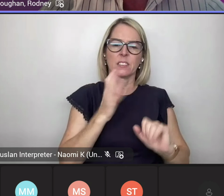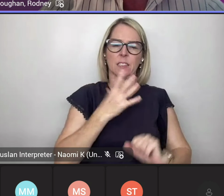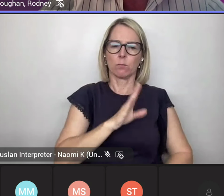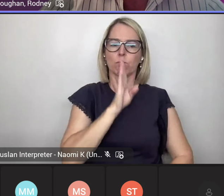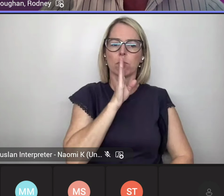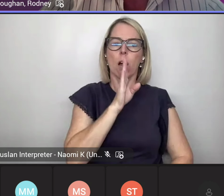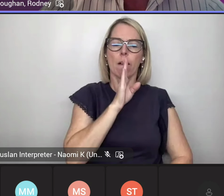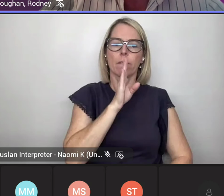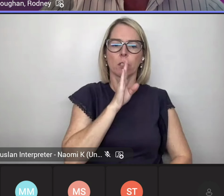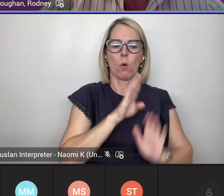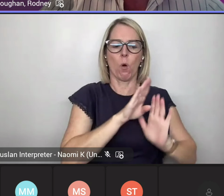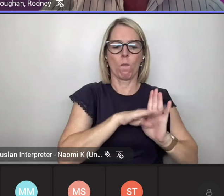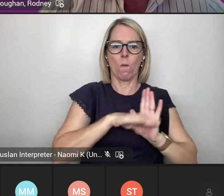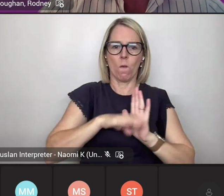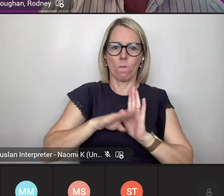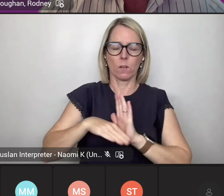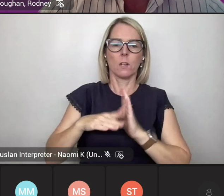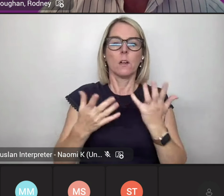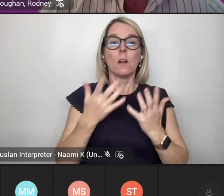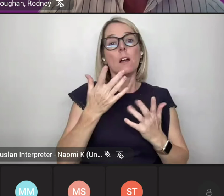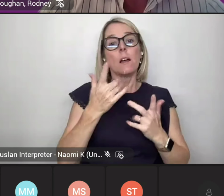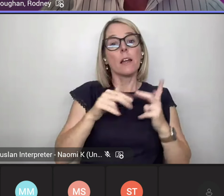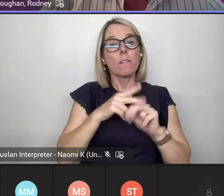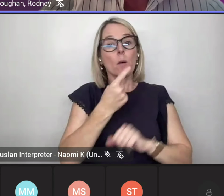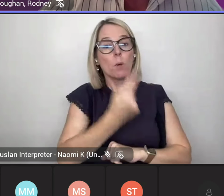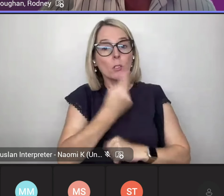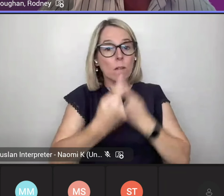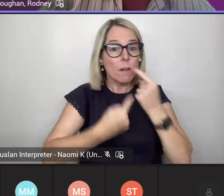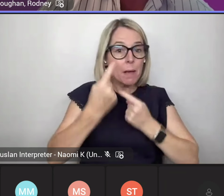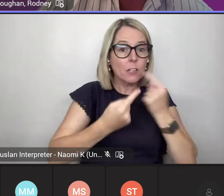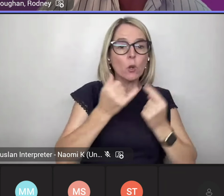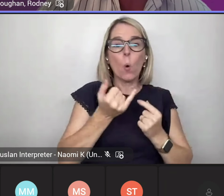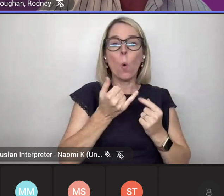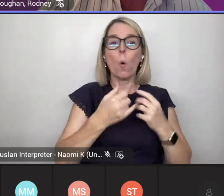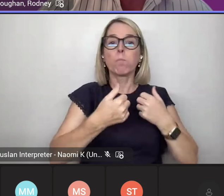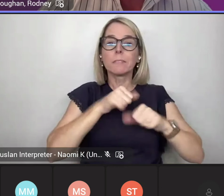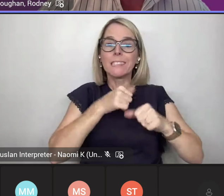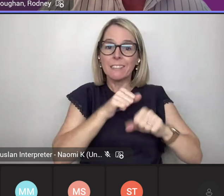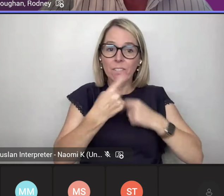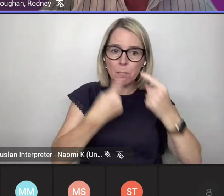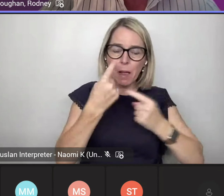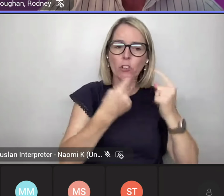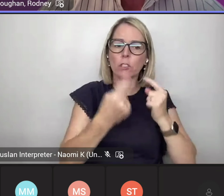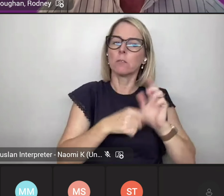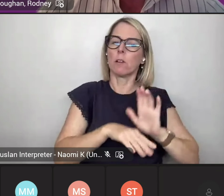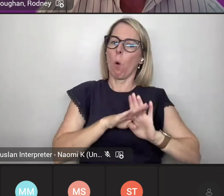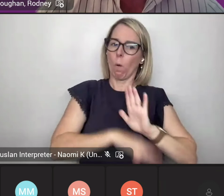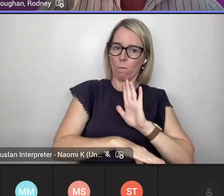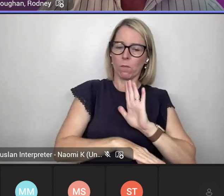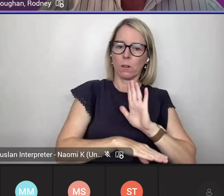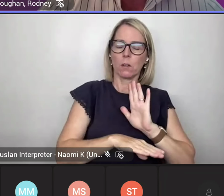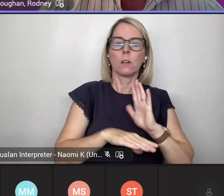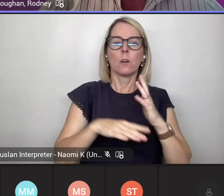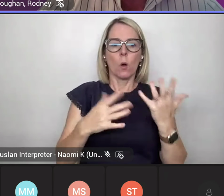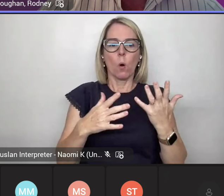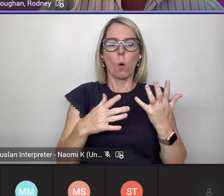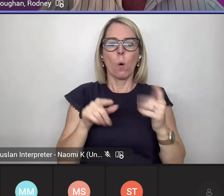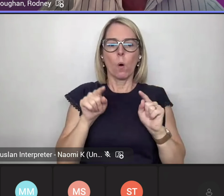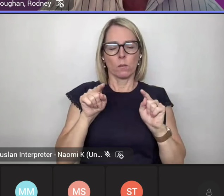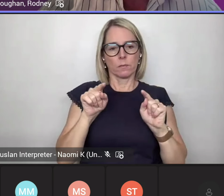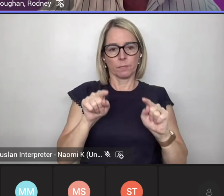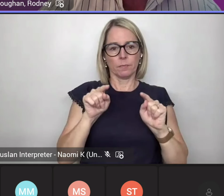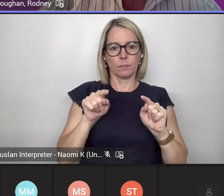any personal or protected information, or record or share the information,